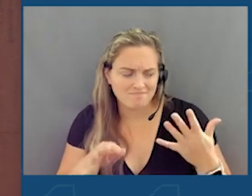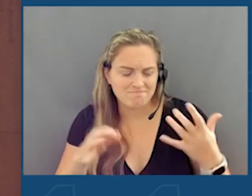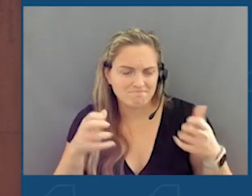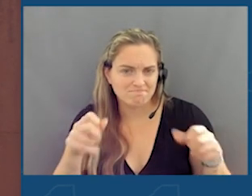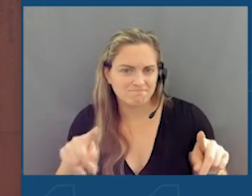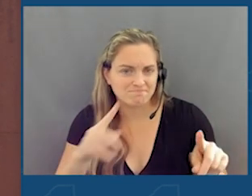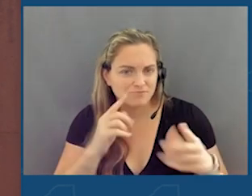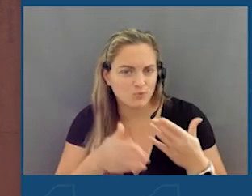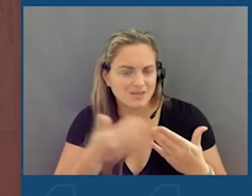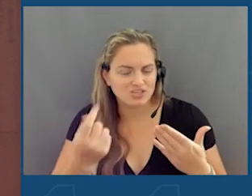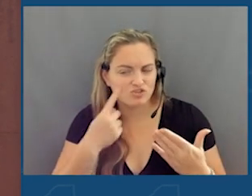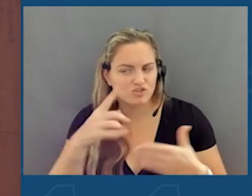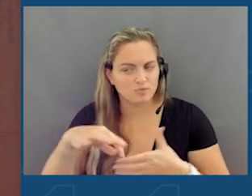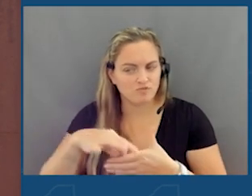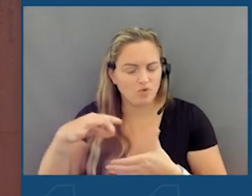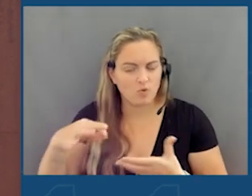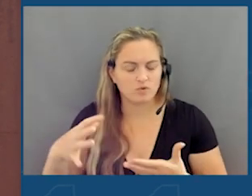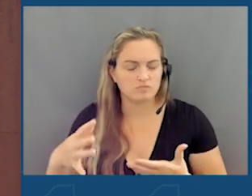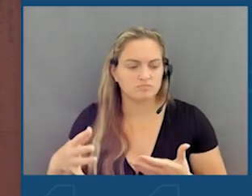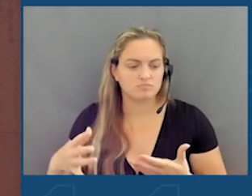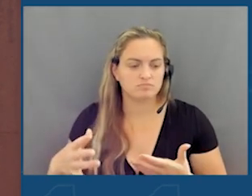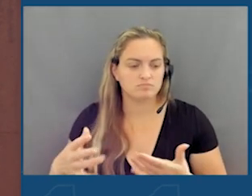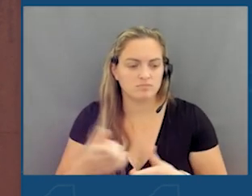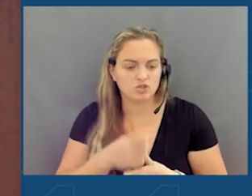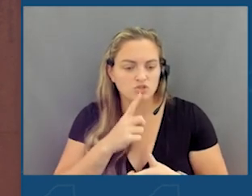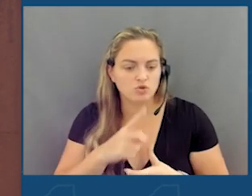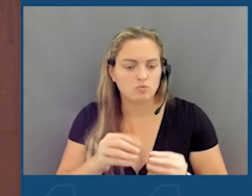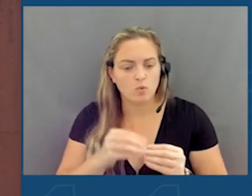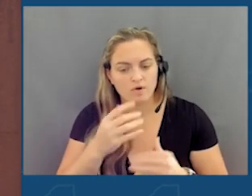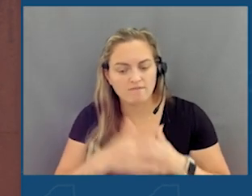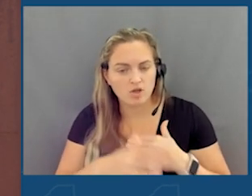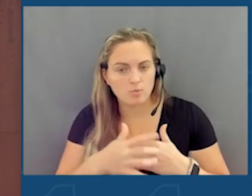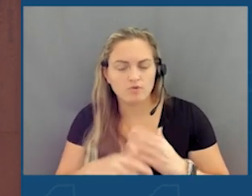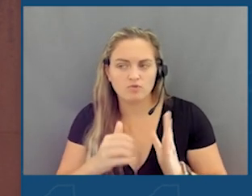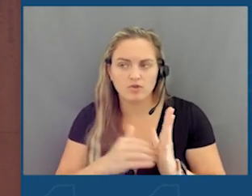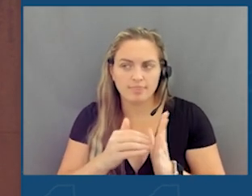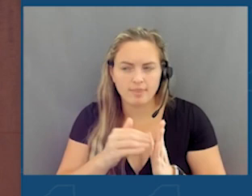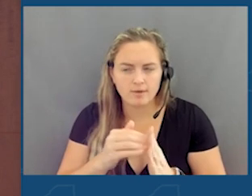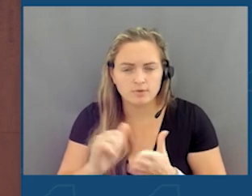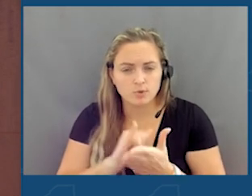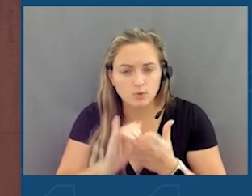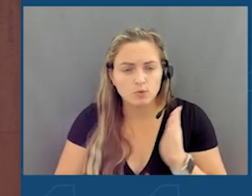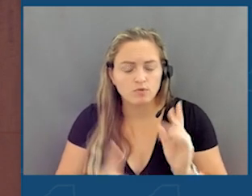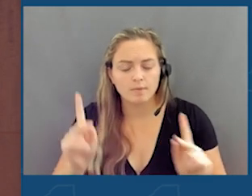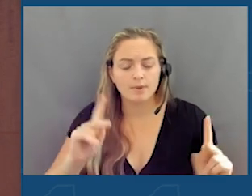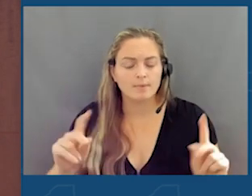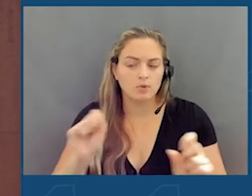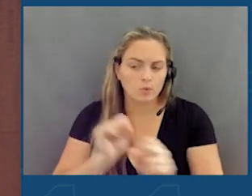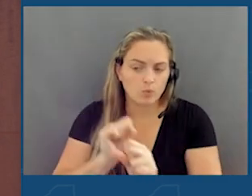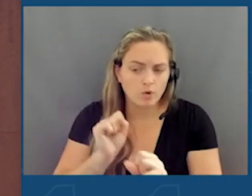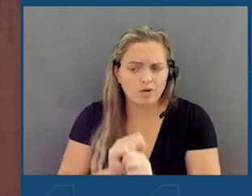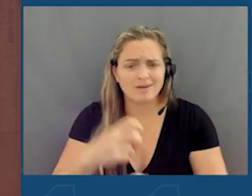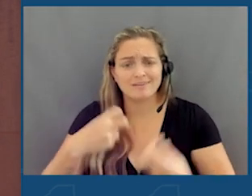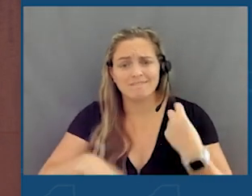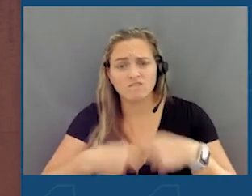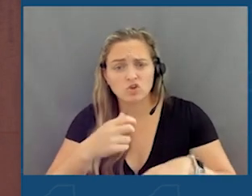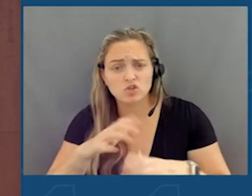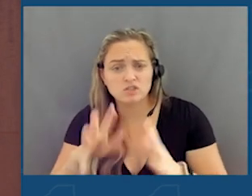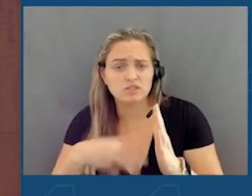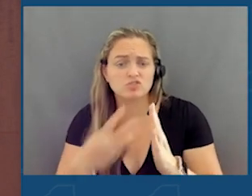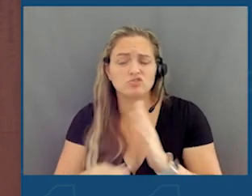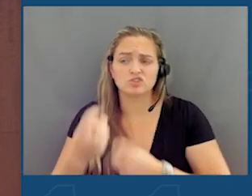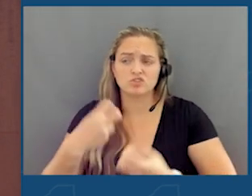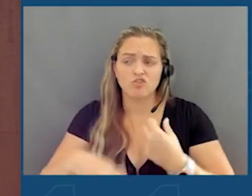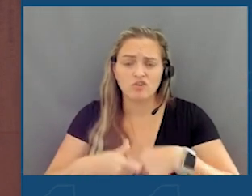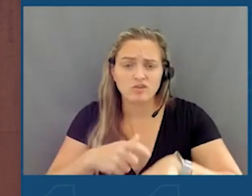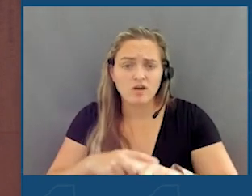easier for them to vote, to make it more available for thousands of New Yorkers to vote, people who work and have a difficult schedule and have trouble voting